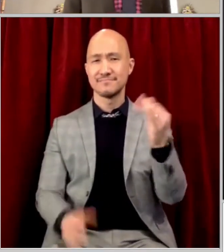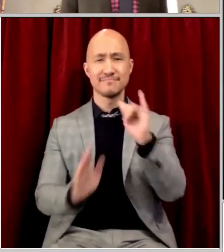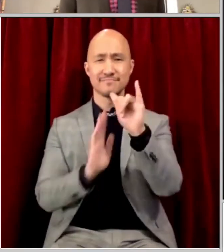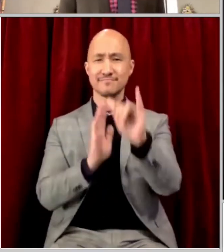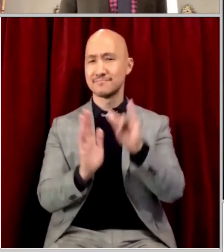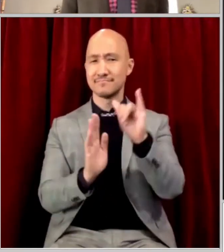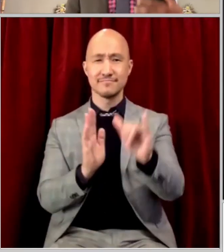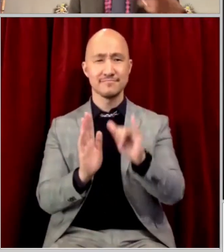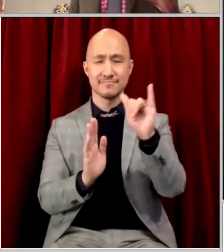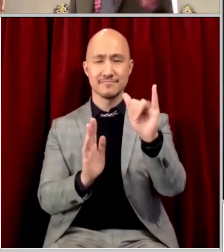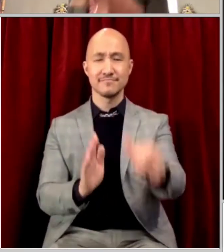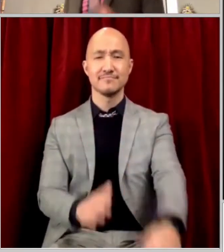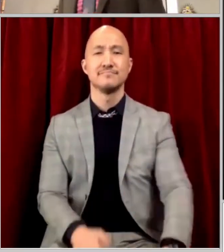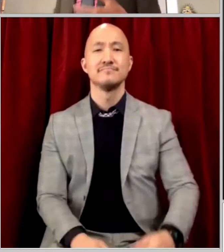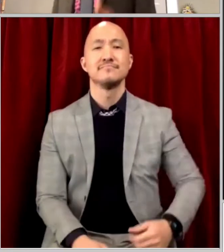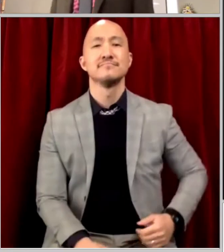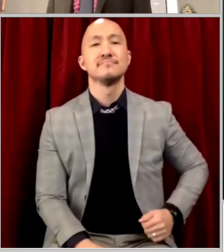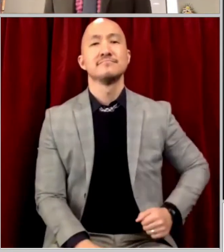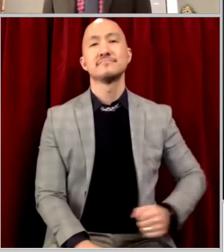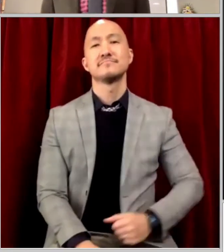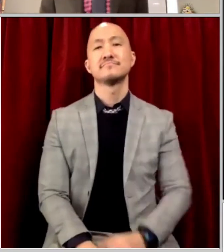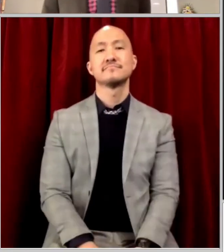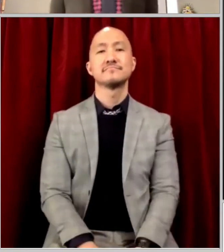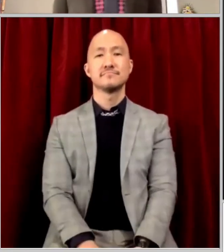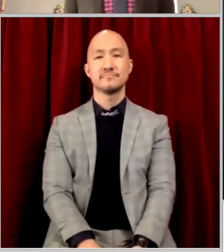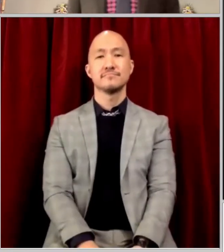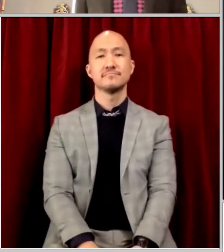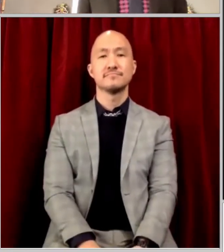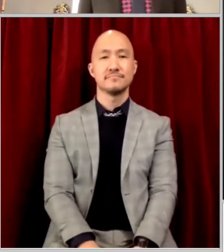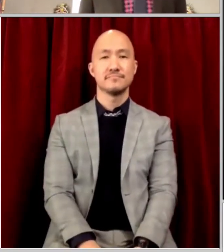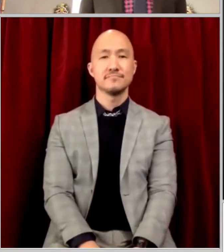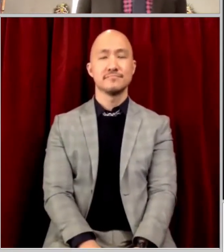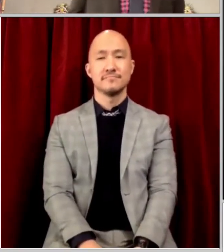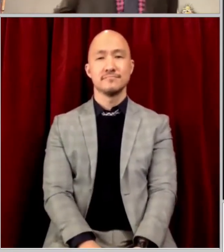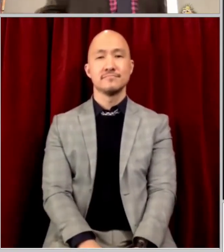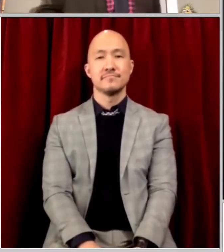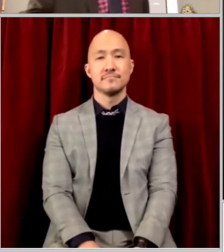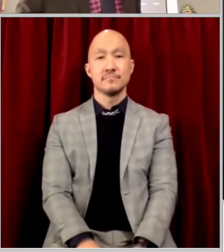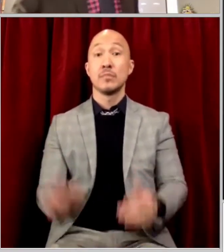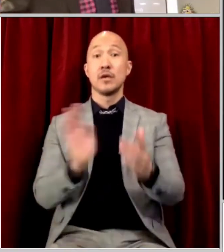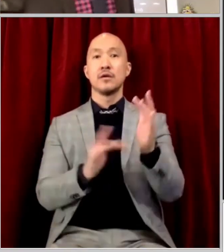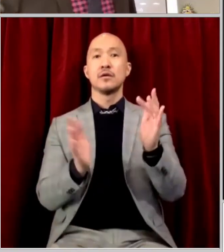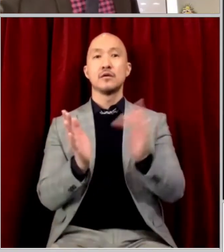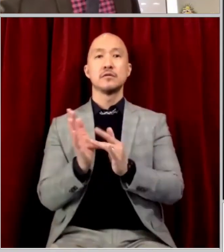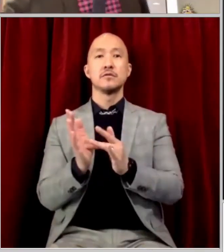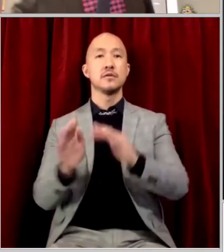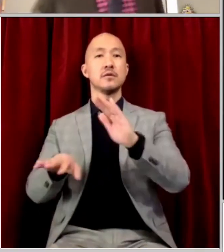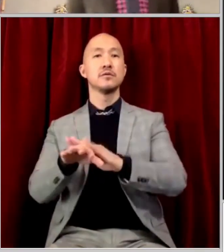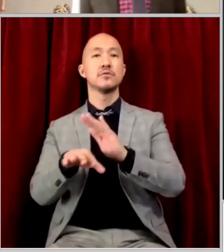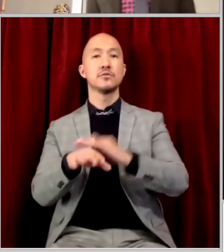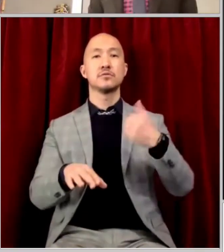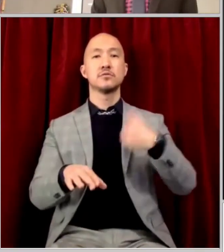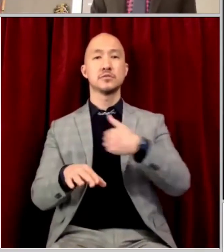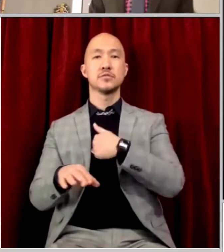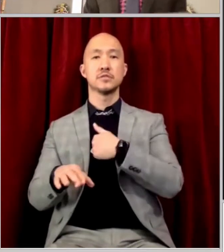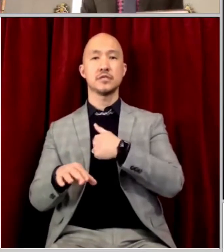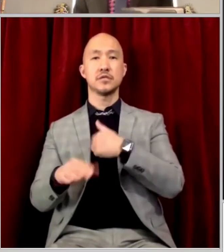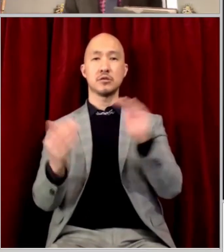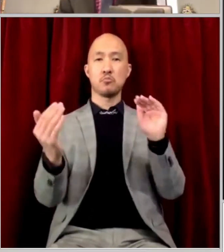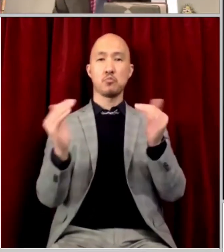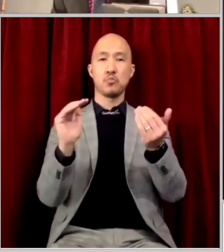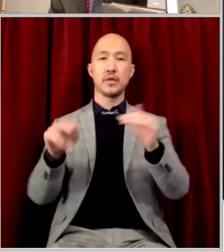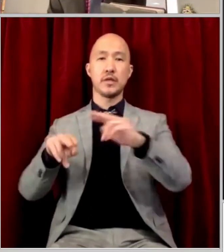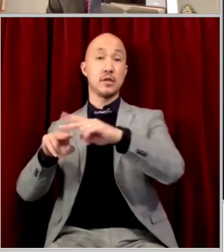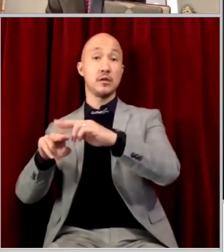living. Right? That's what God calls us to. That's what Jesus calls us to, as we read here in Matthew chapter 5, verse